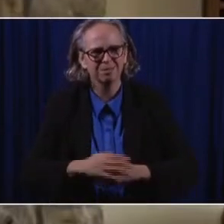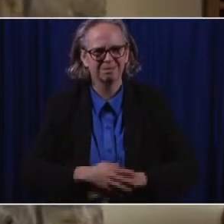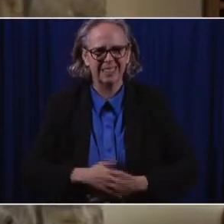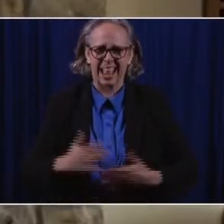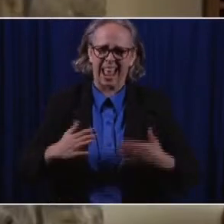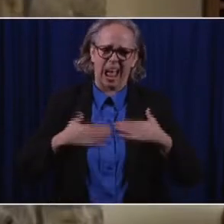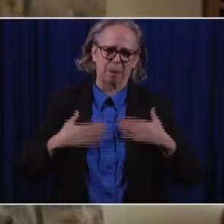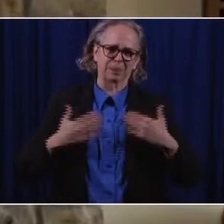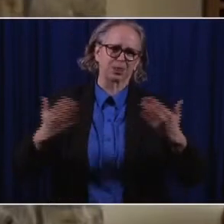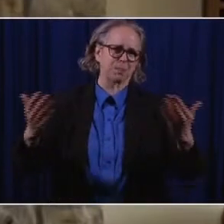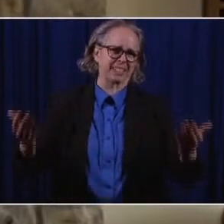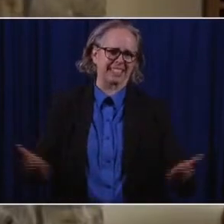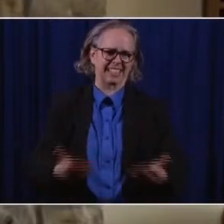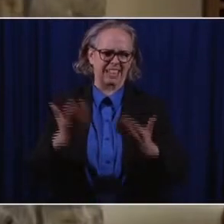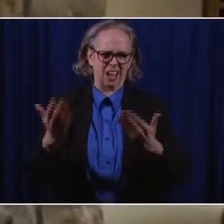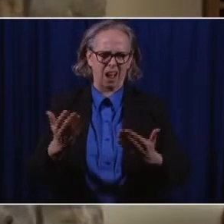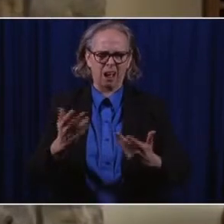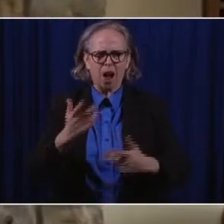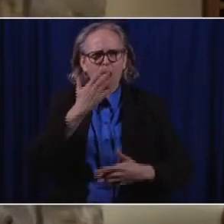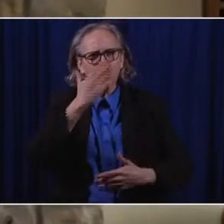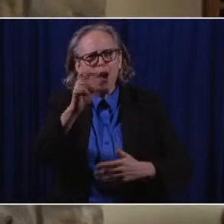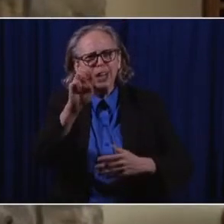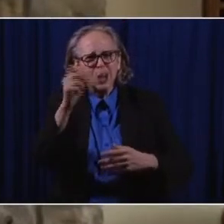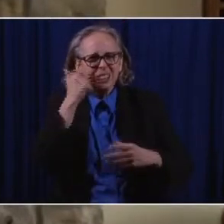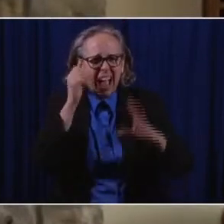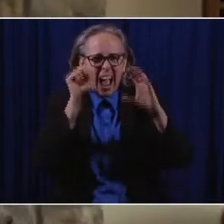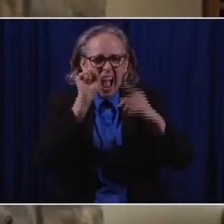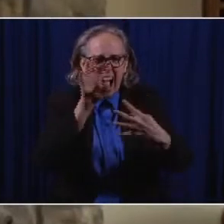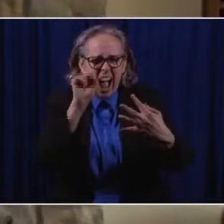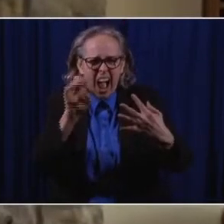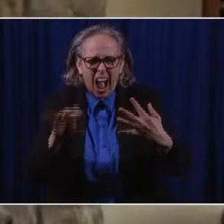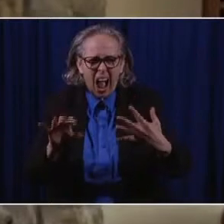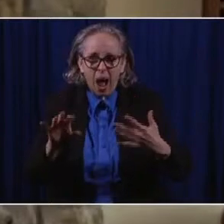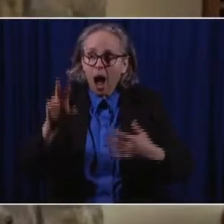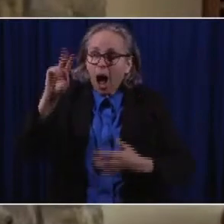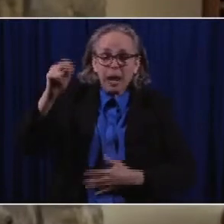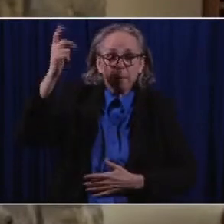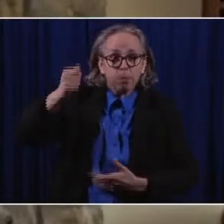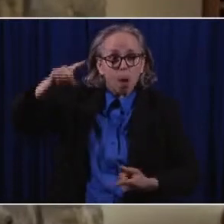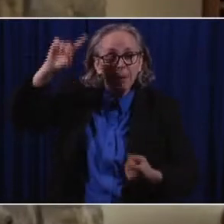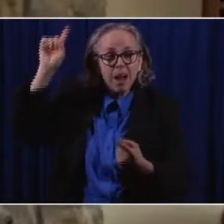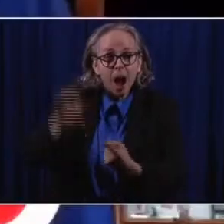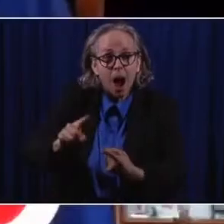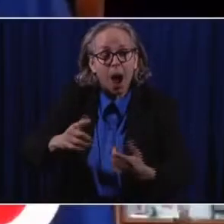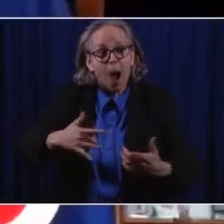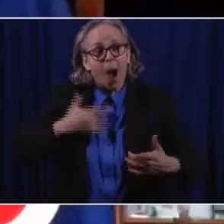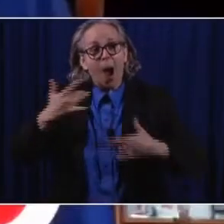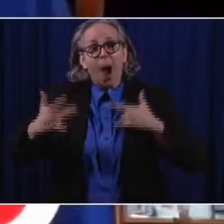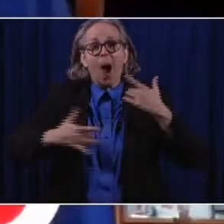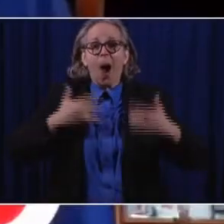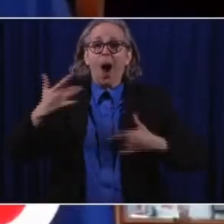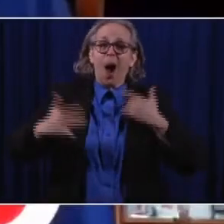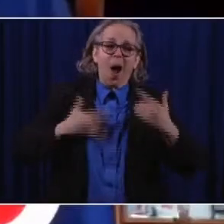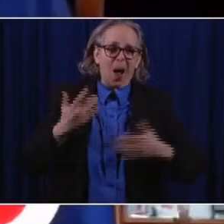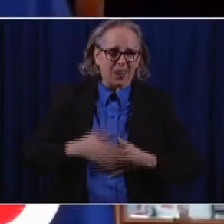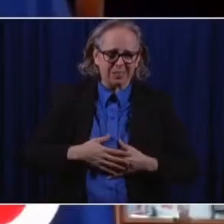Great news regarding unemployment numbers. We're moving things in the right direction. Trying to do two things at once